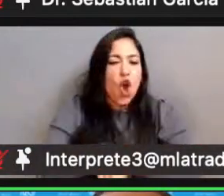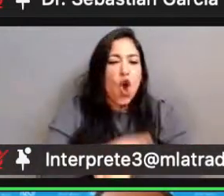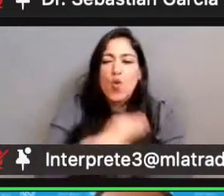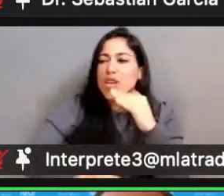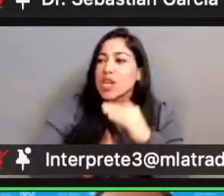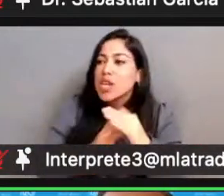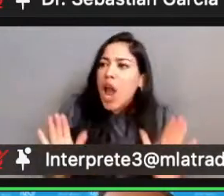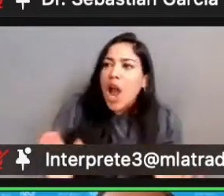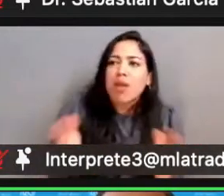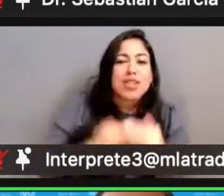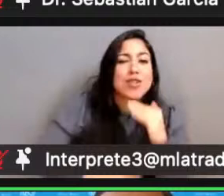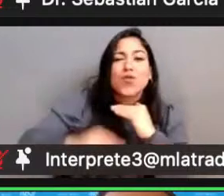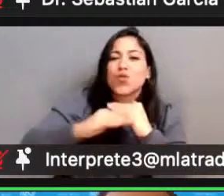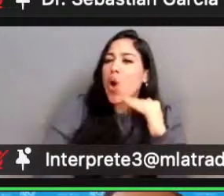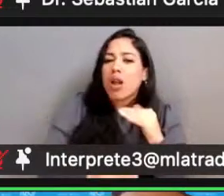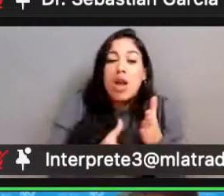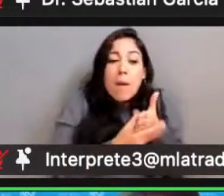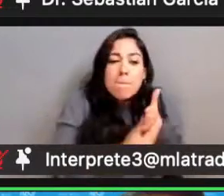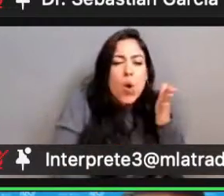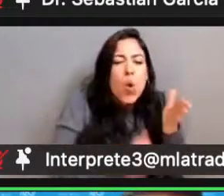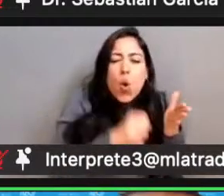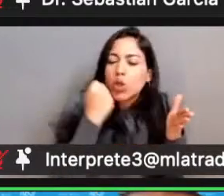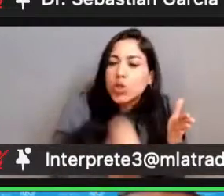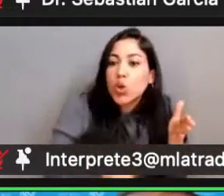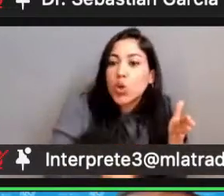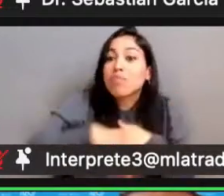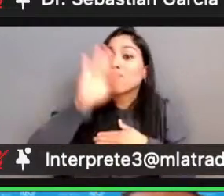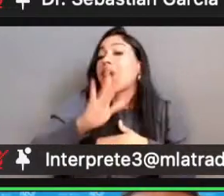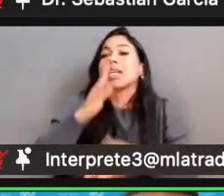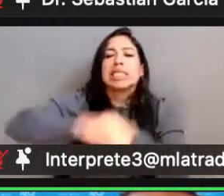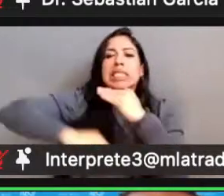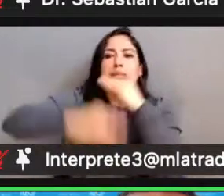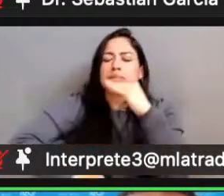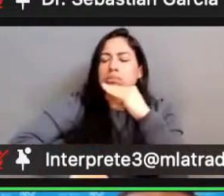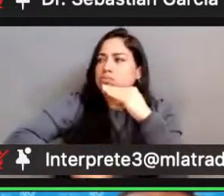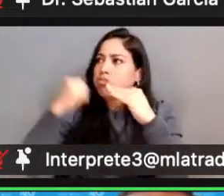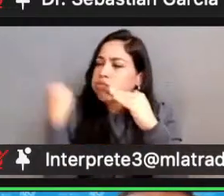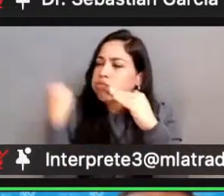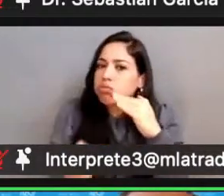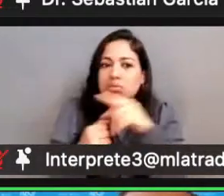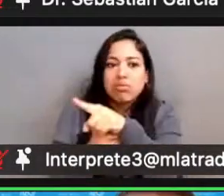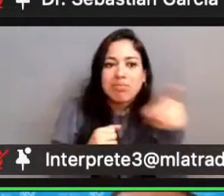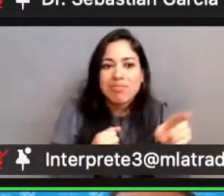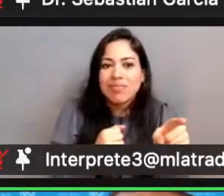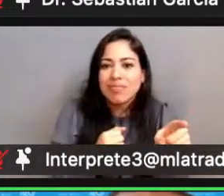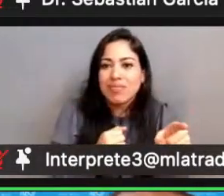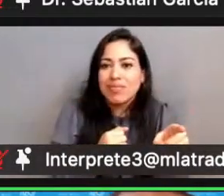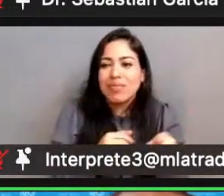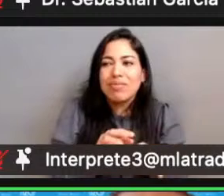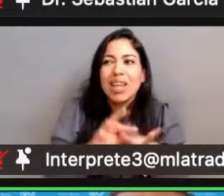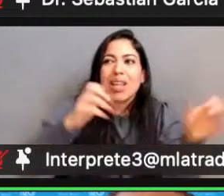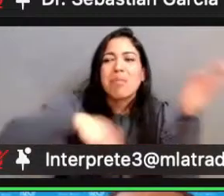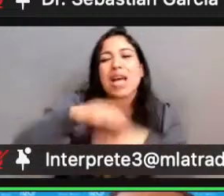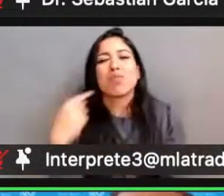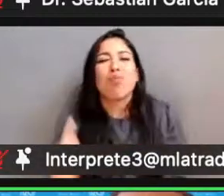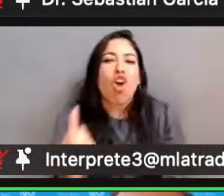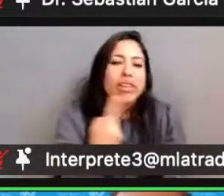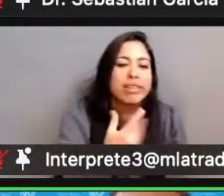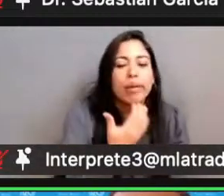Pandemic causes poverty, inequality, and especially the pandemic inequalities are political in